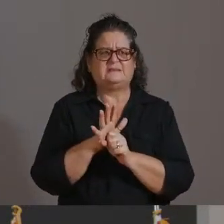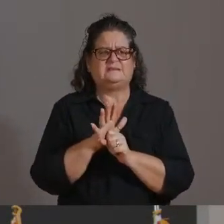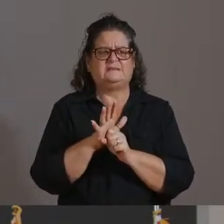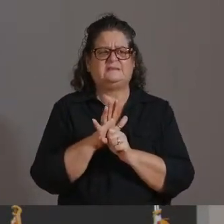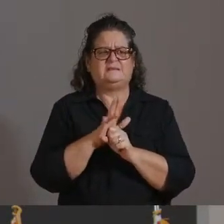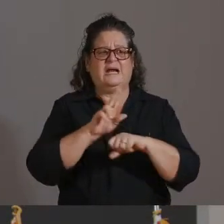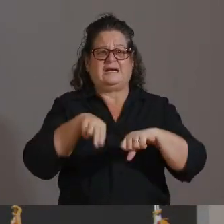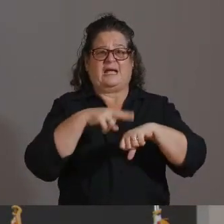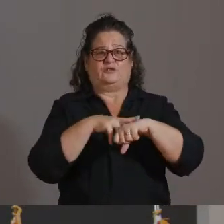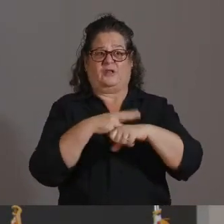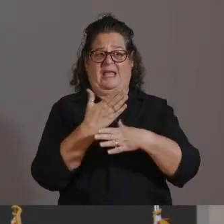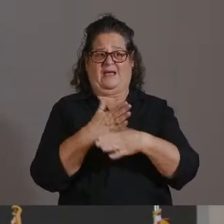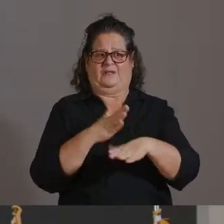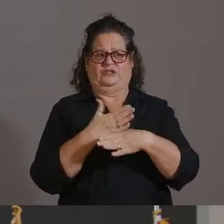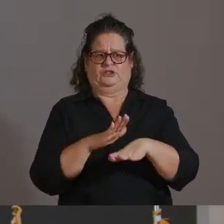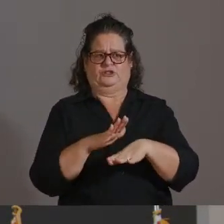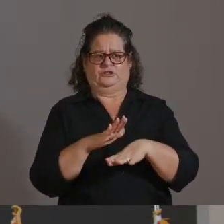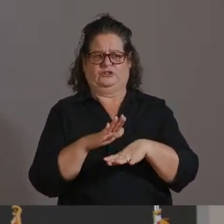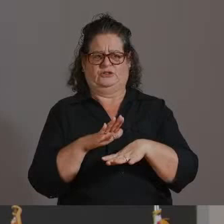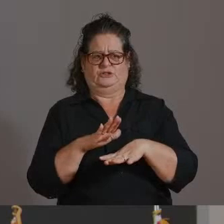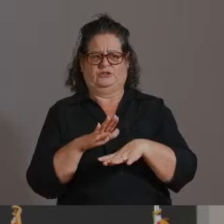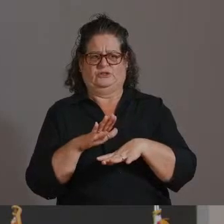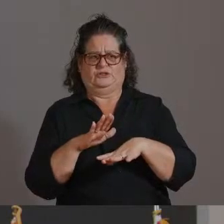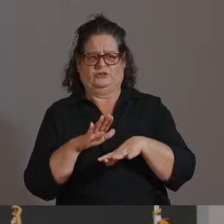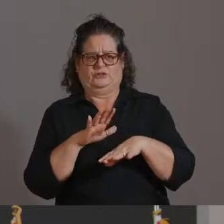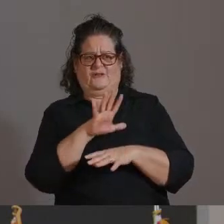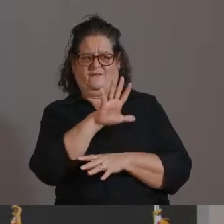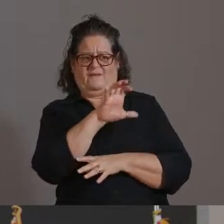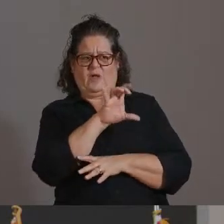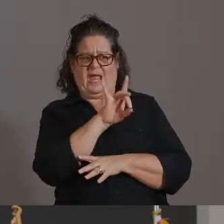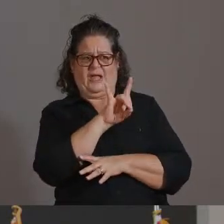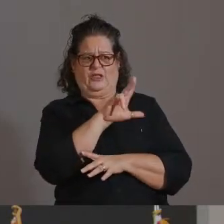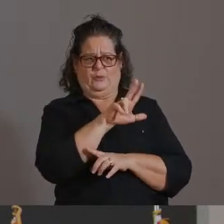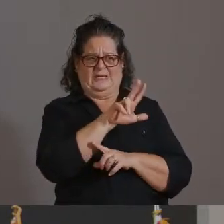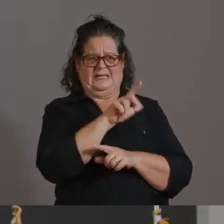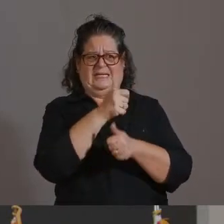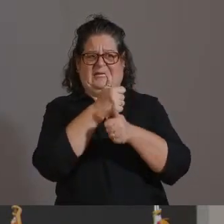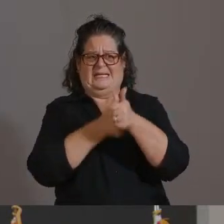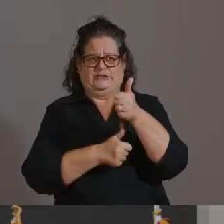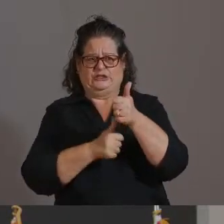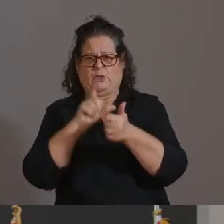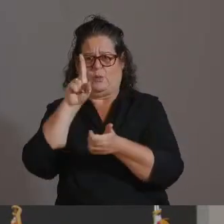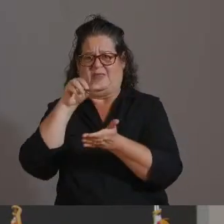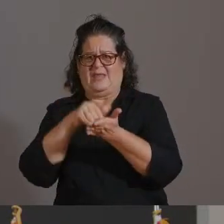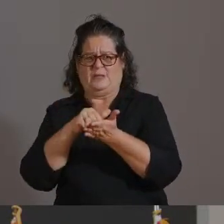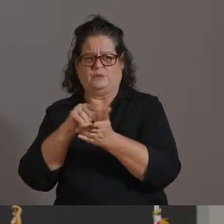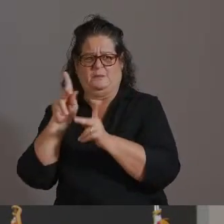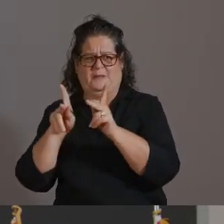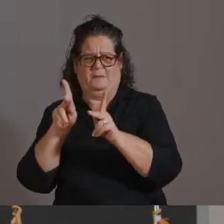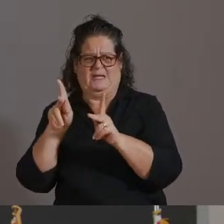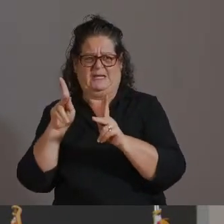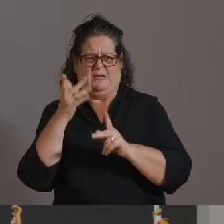per 100,000. Do we have any idea why our numbers are so high?